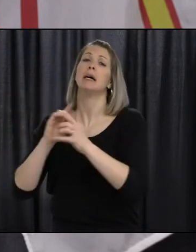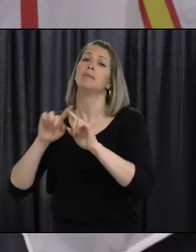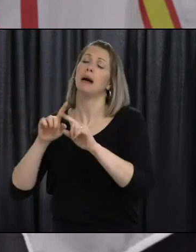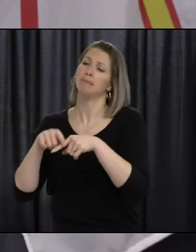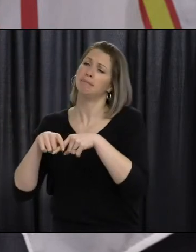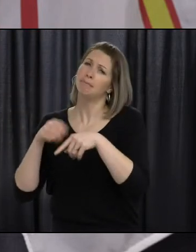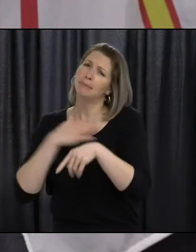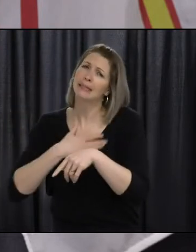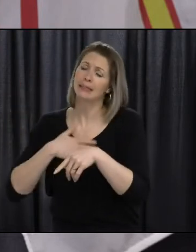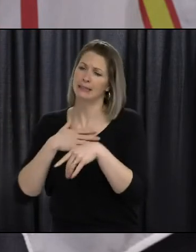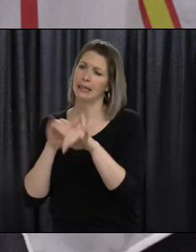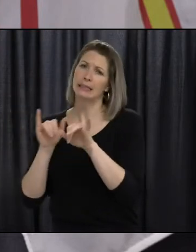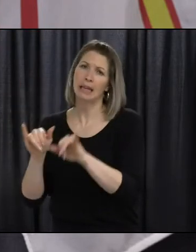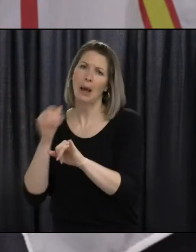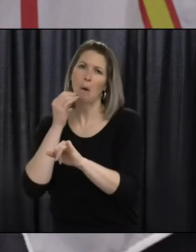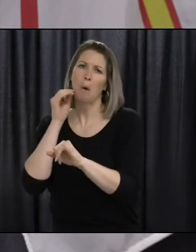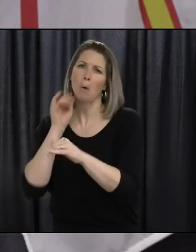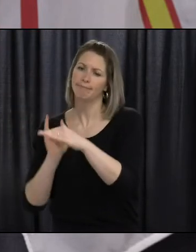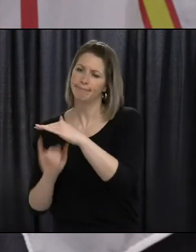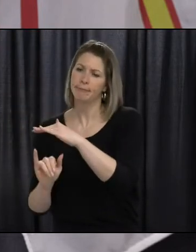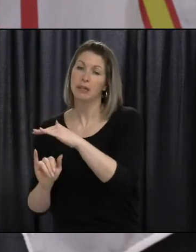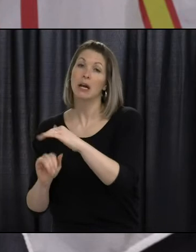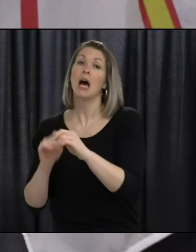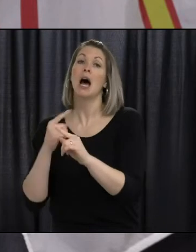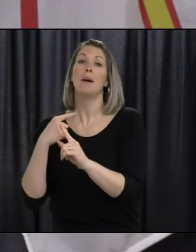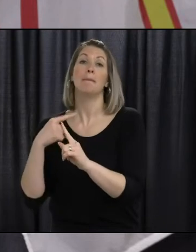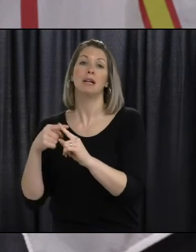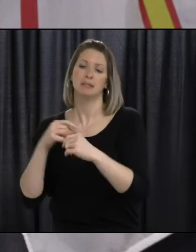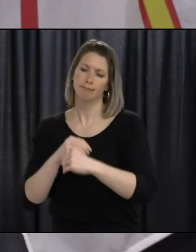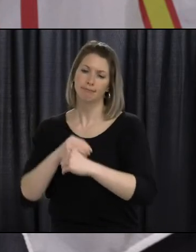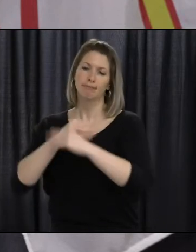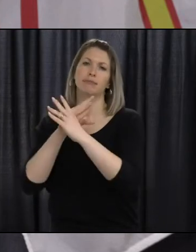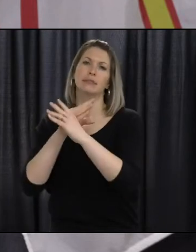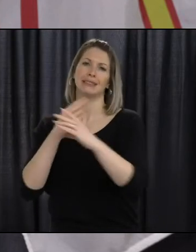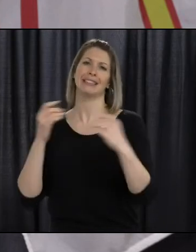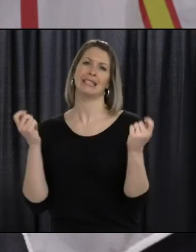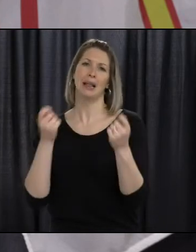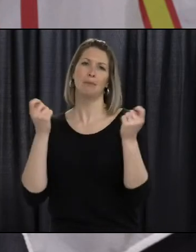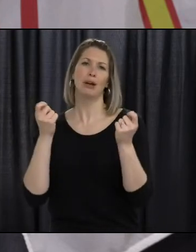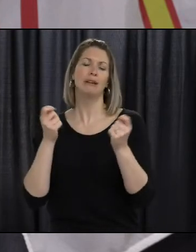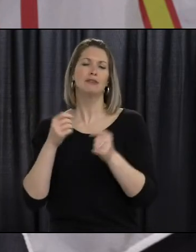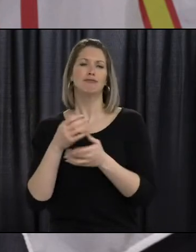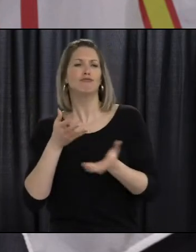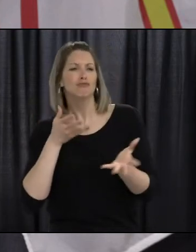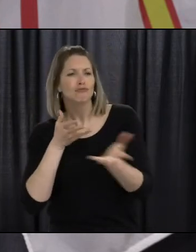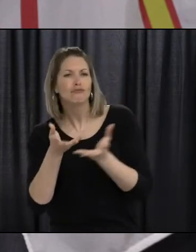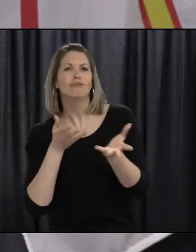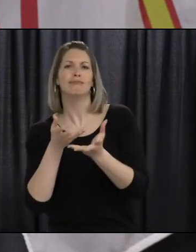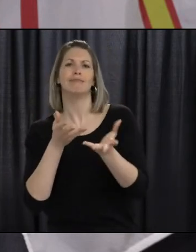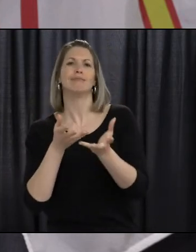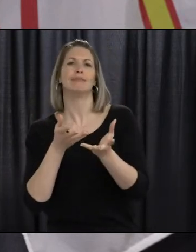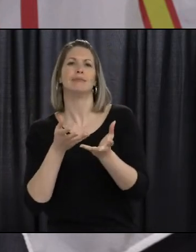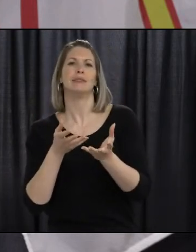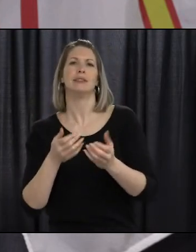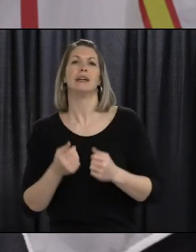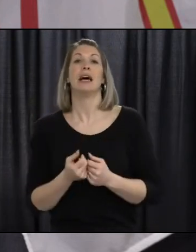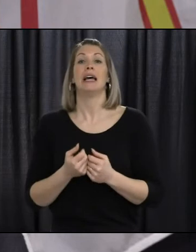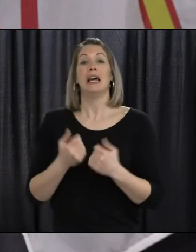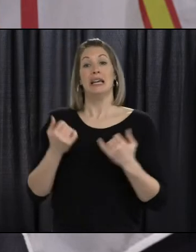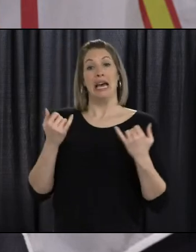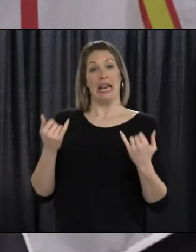achievements within your family bubble and perhaps a virtual celebration with everyone else. And now that I've sucked all the fun